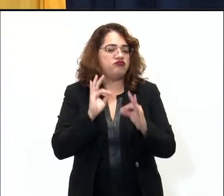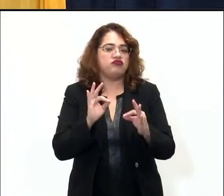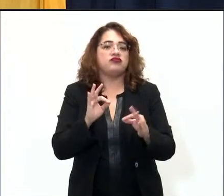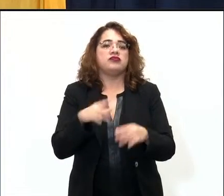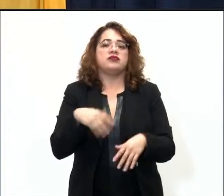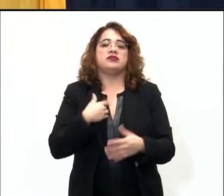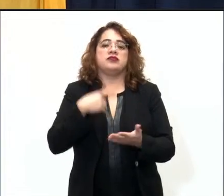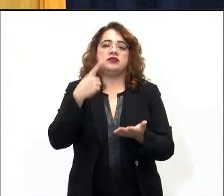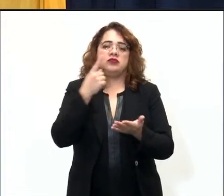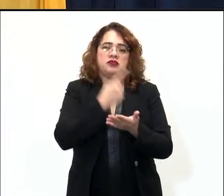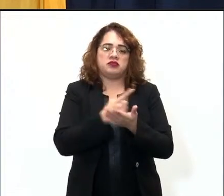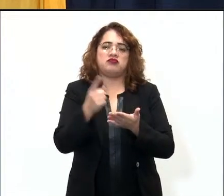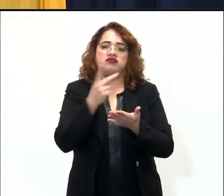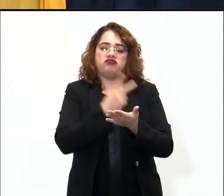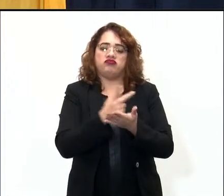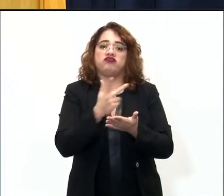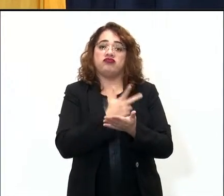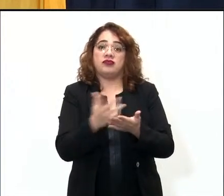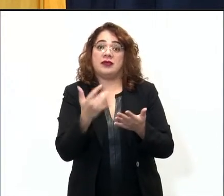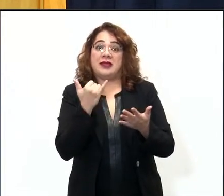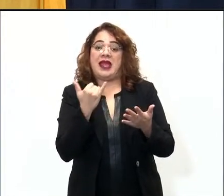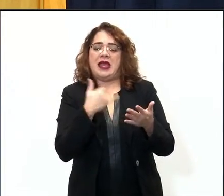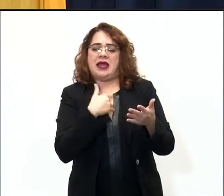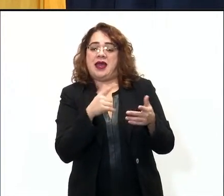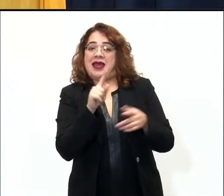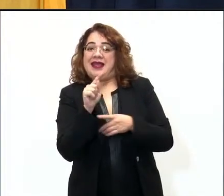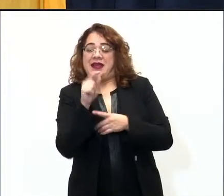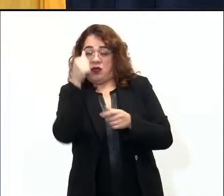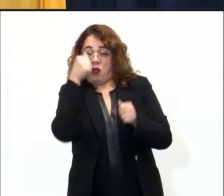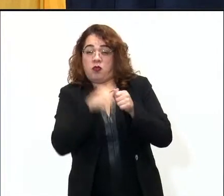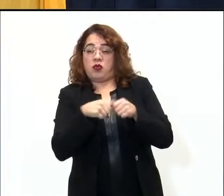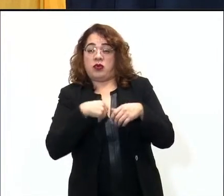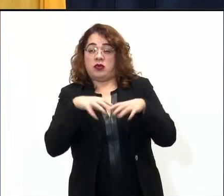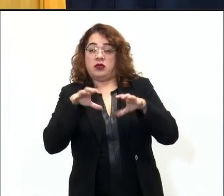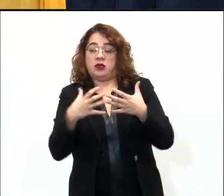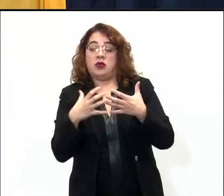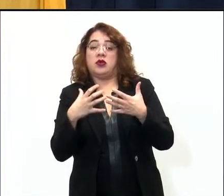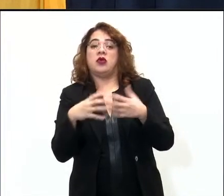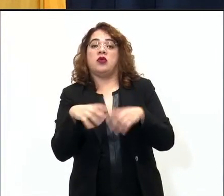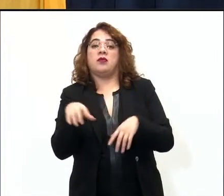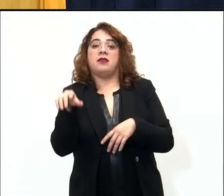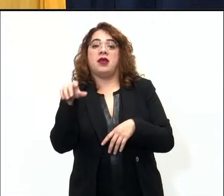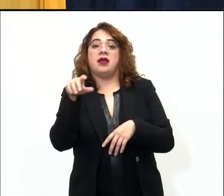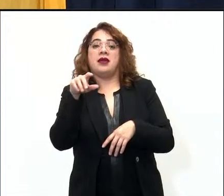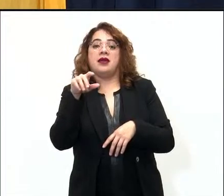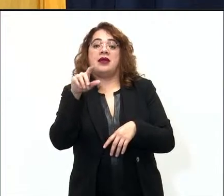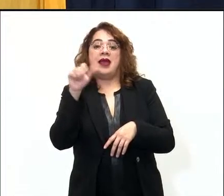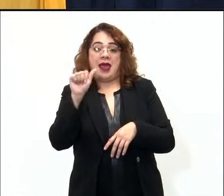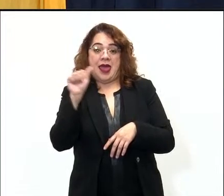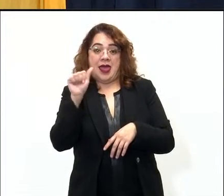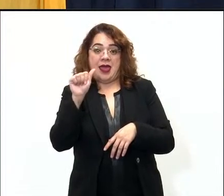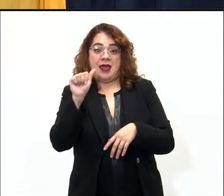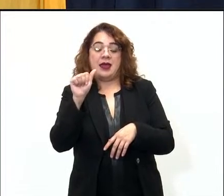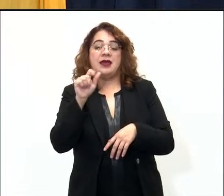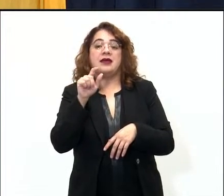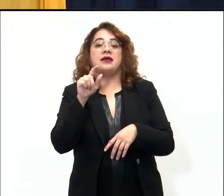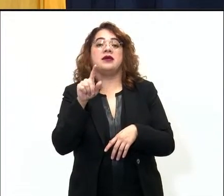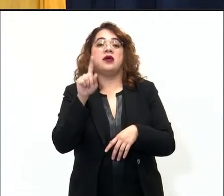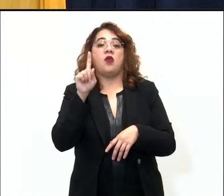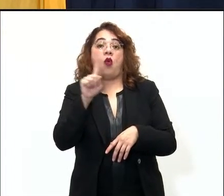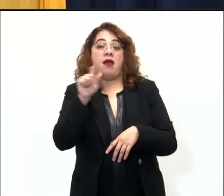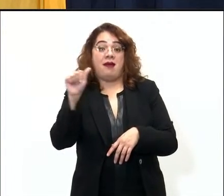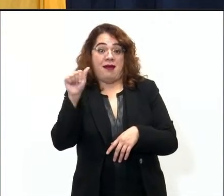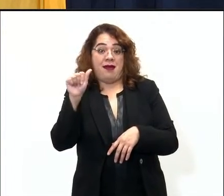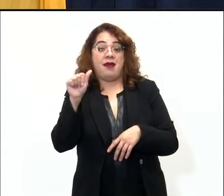weeks. We are right now at the tail end of Group A. Group A, of course, are our hospitals, our